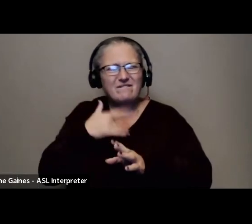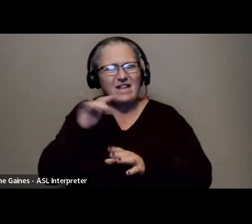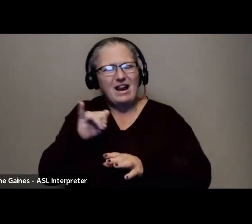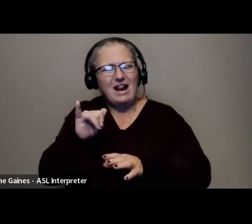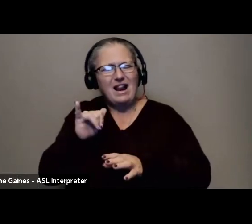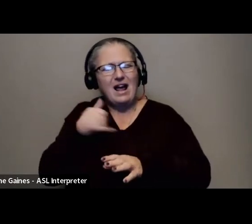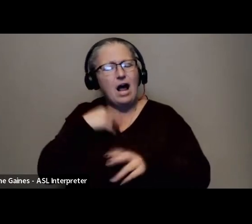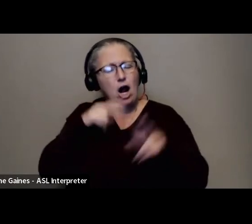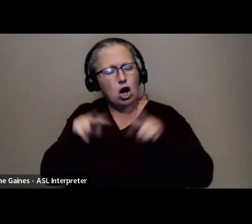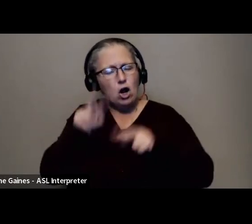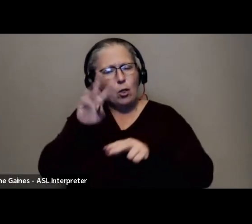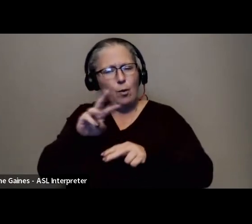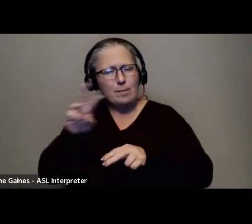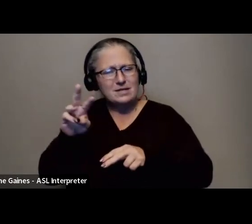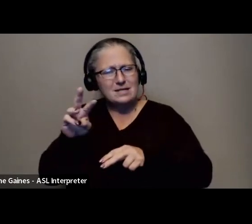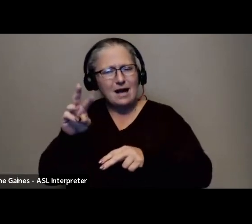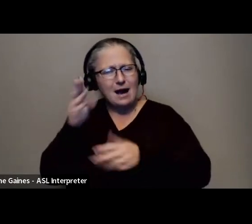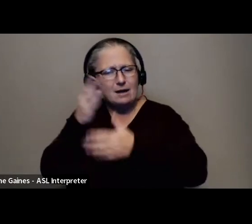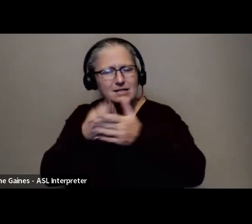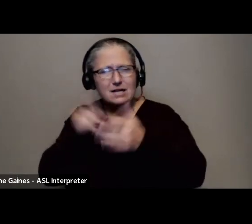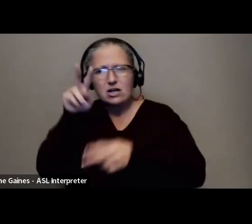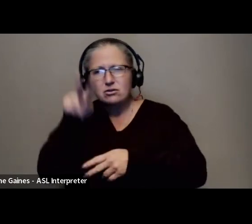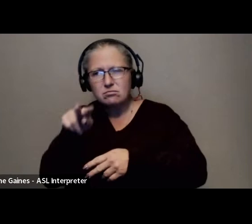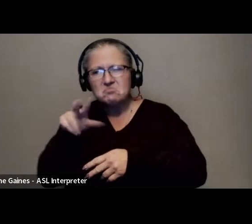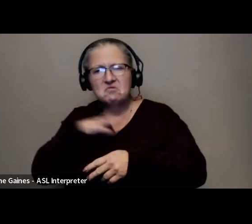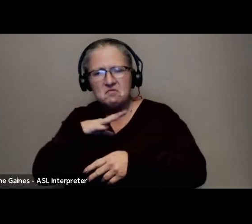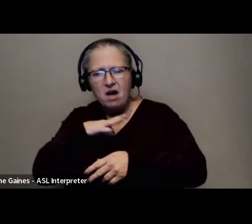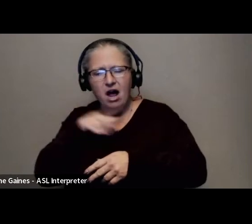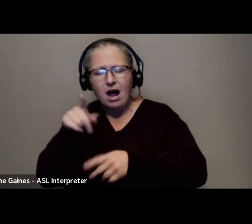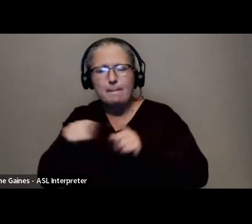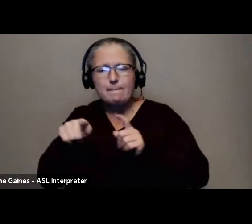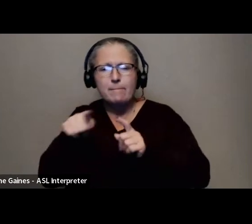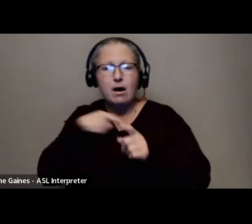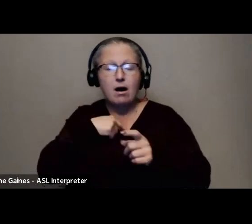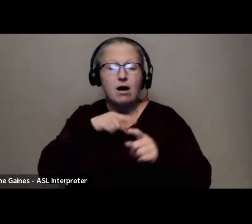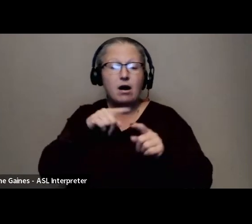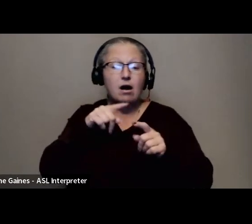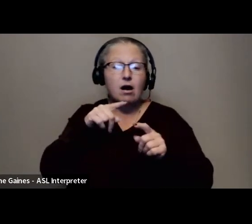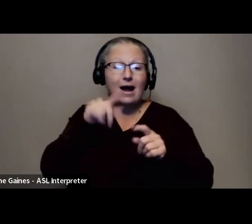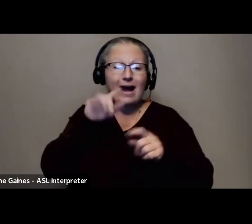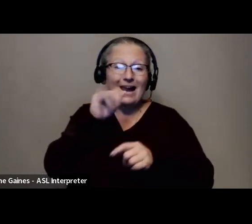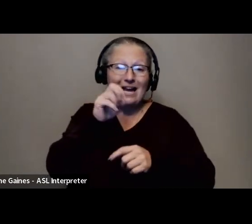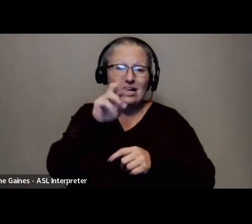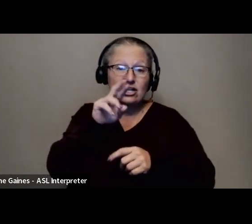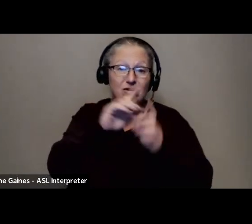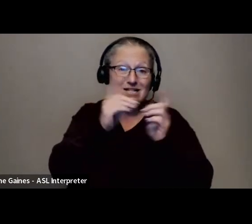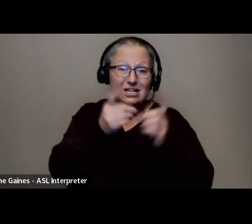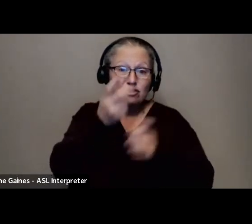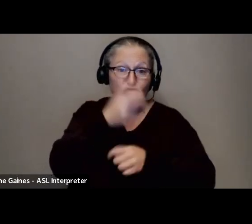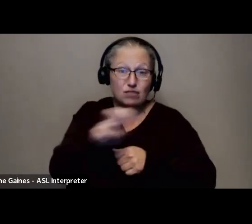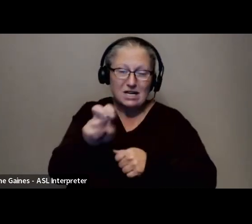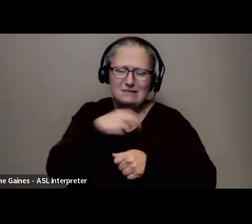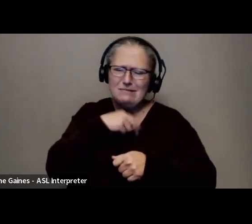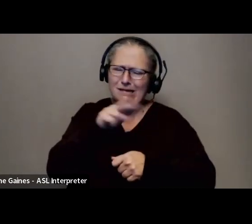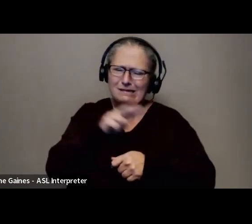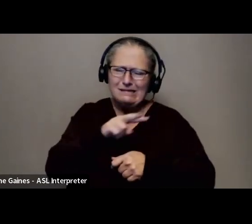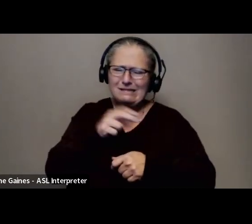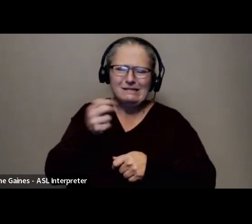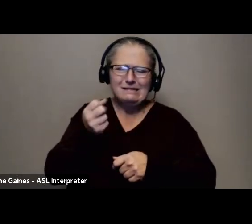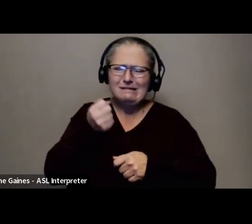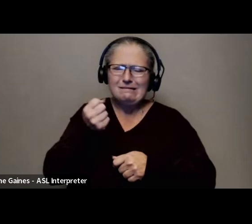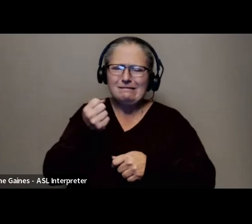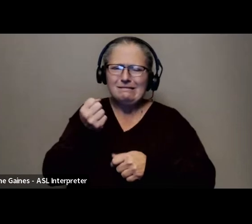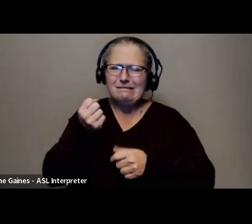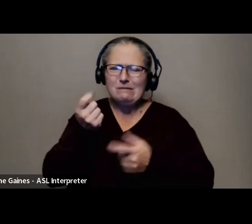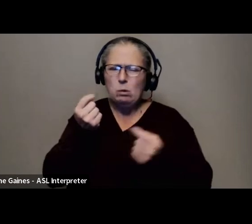I looked at the website section, that was totally fine. But then when I started doing the inter-district transfer stuff, I was like, wait a minute.